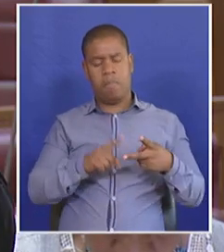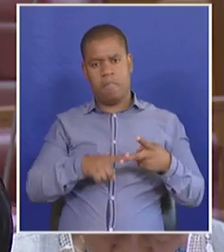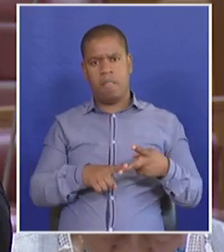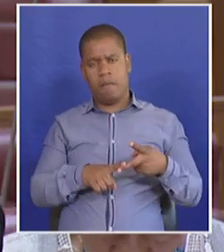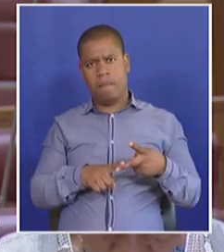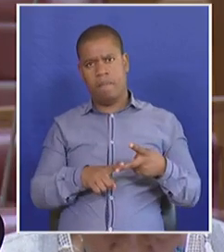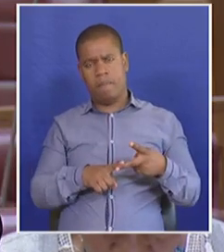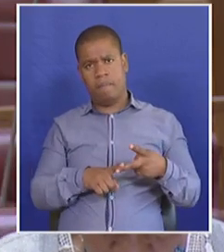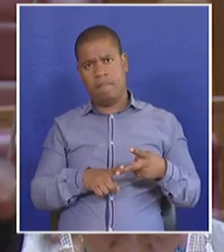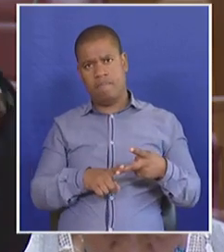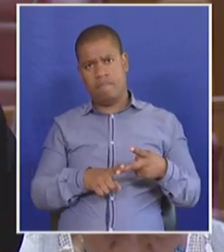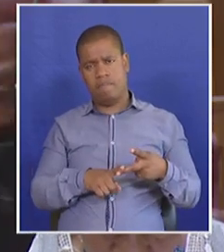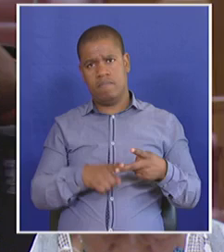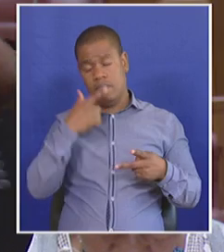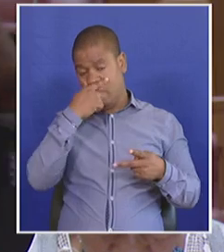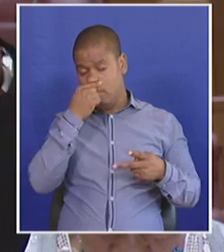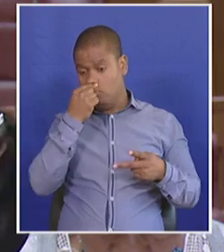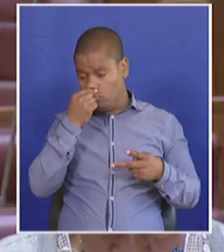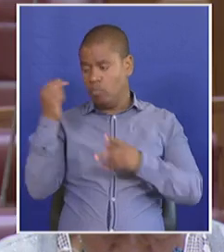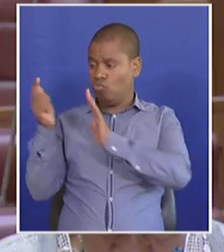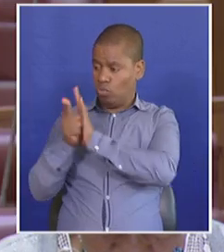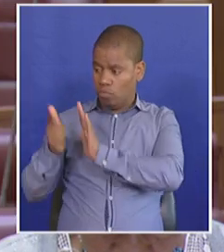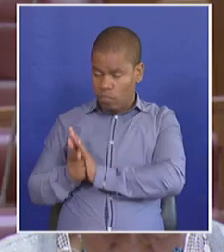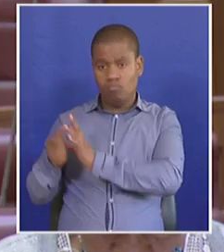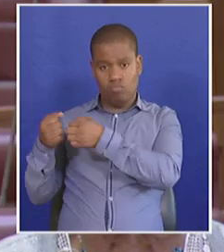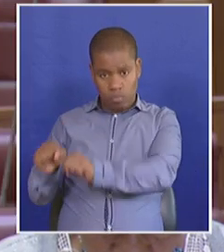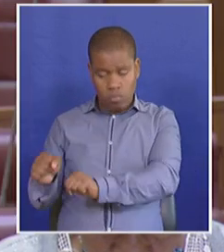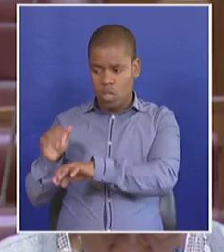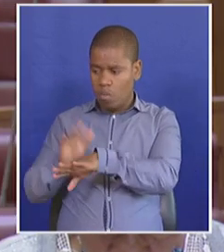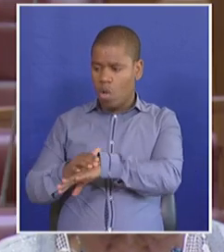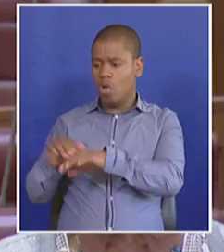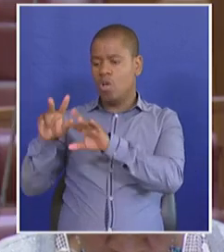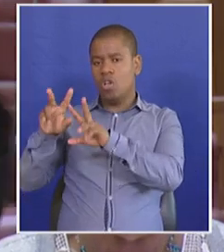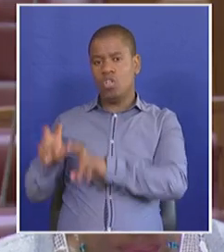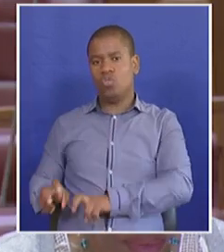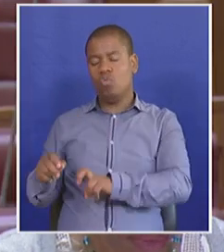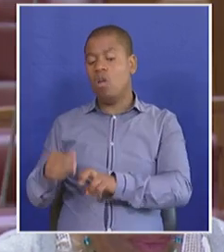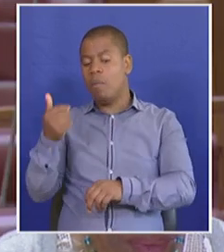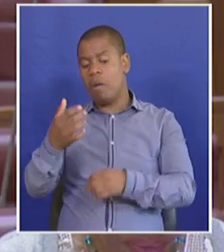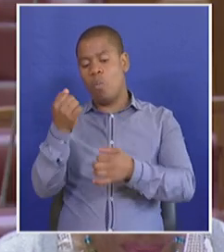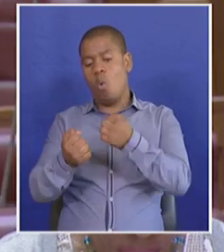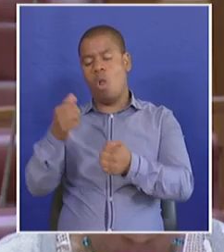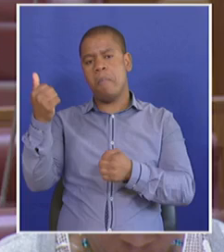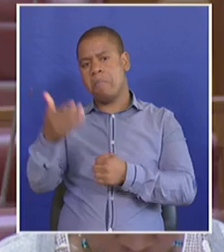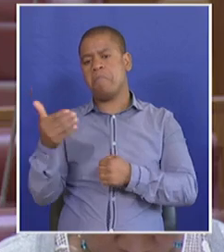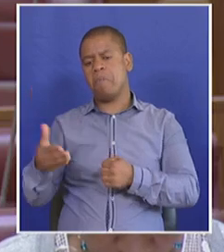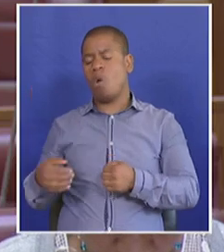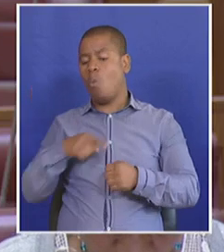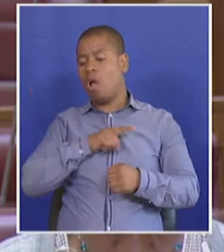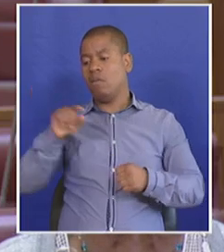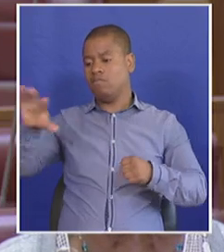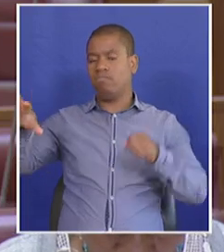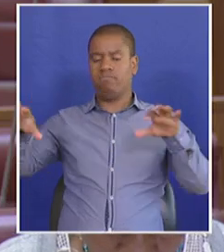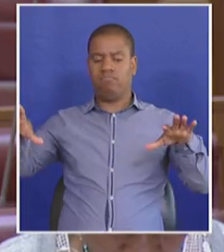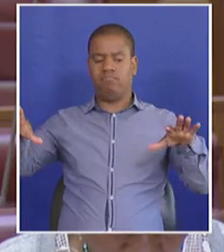from the issues of legal strategy and matters that were argued in court, for instance, because those two things do